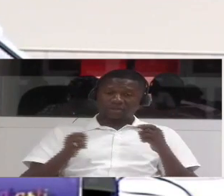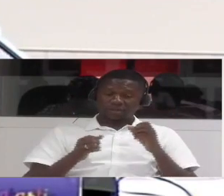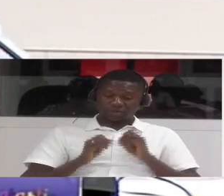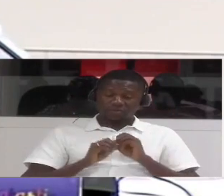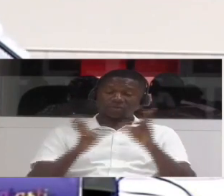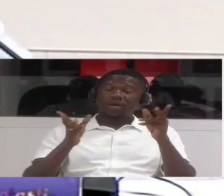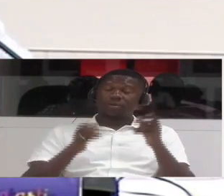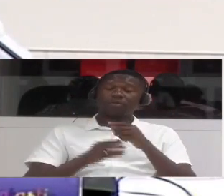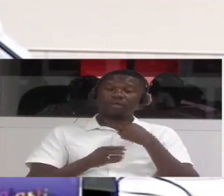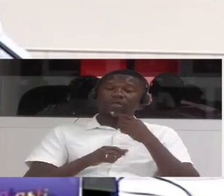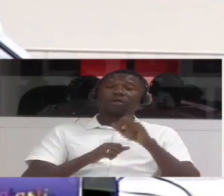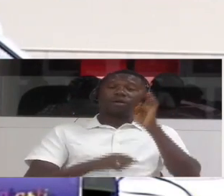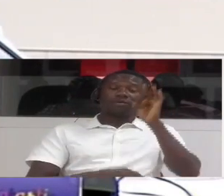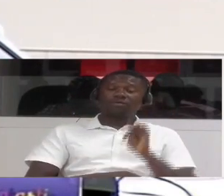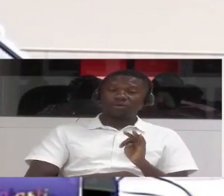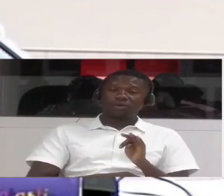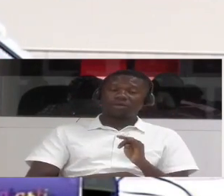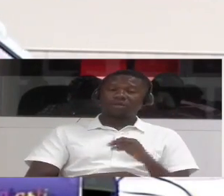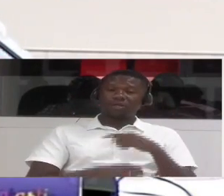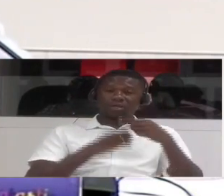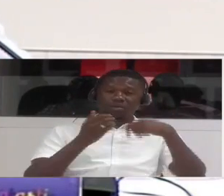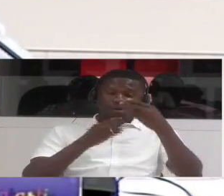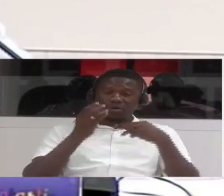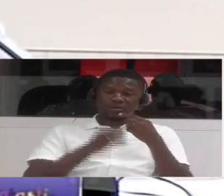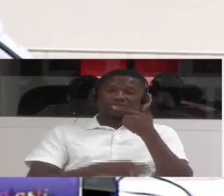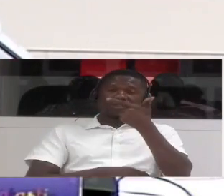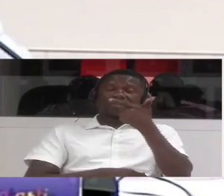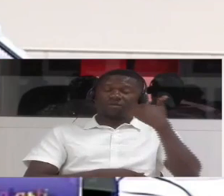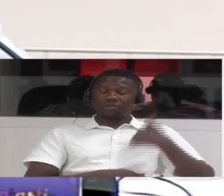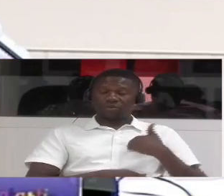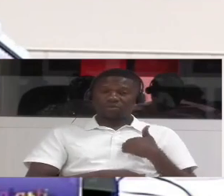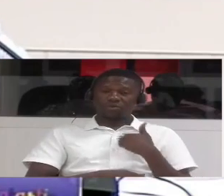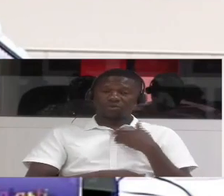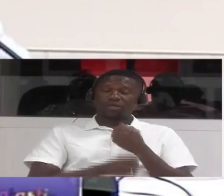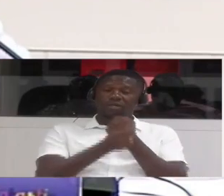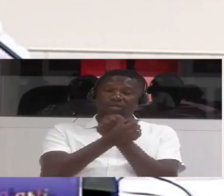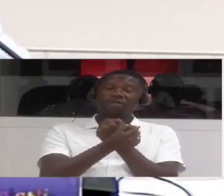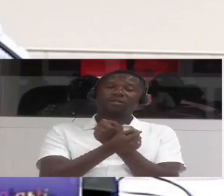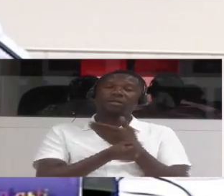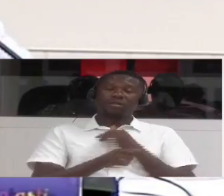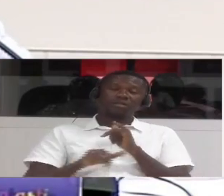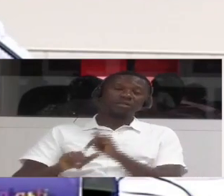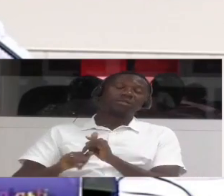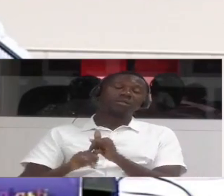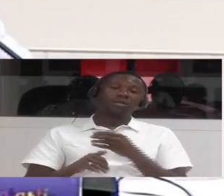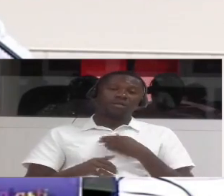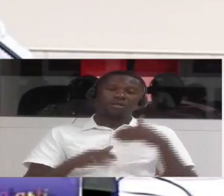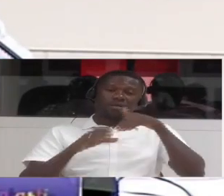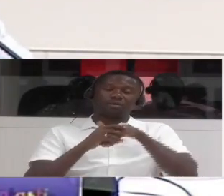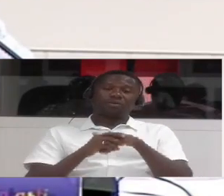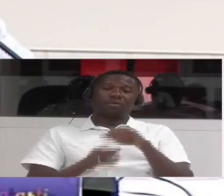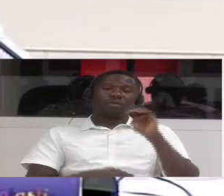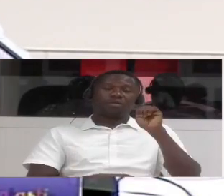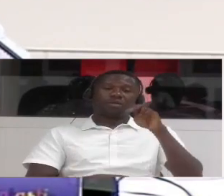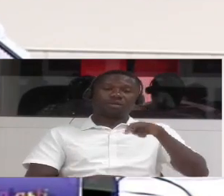Foreign Newspaper, a total of about 7 people were arrested and detained, and they include Emil